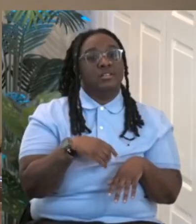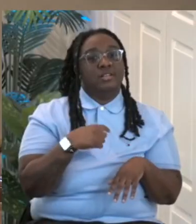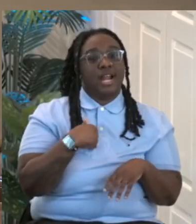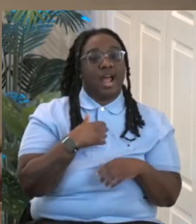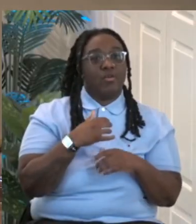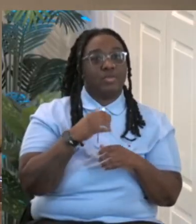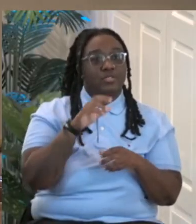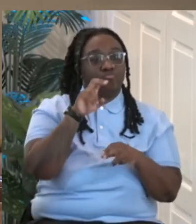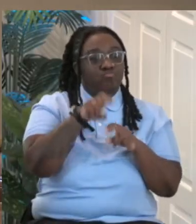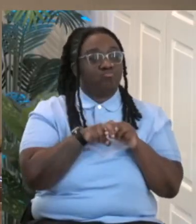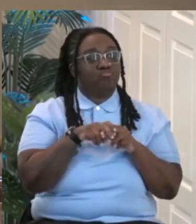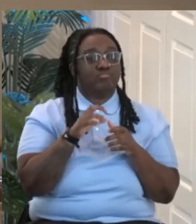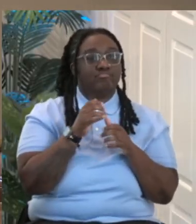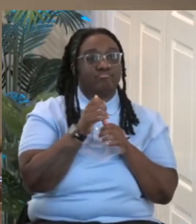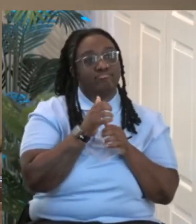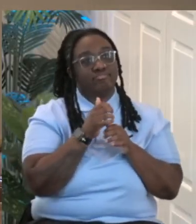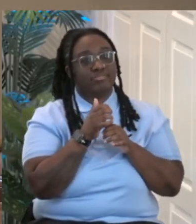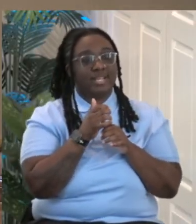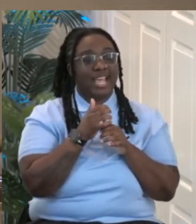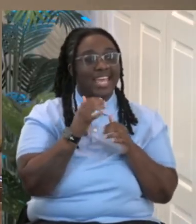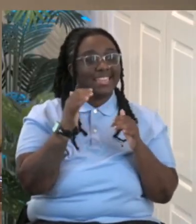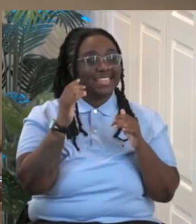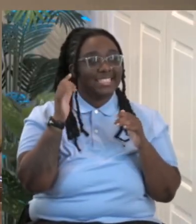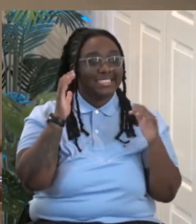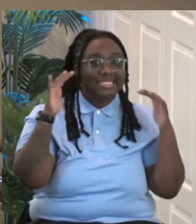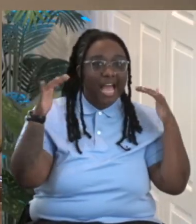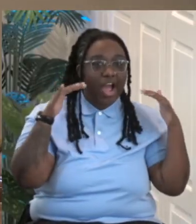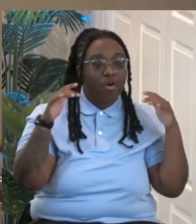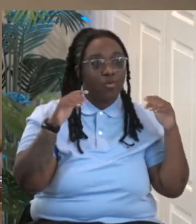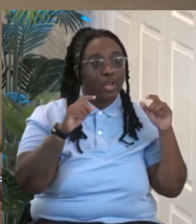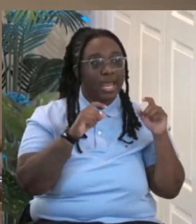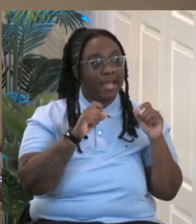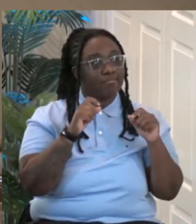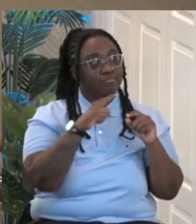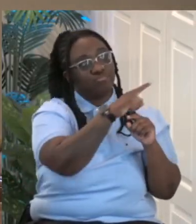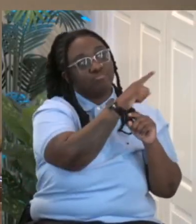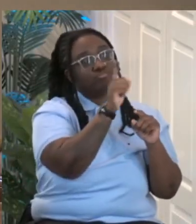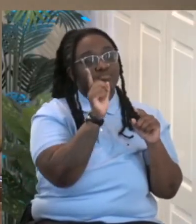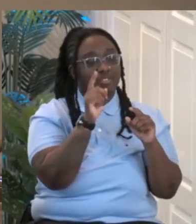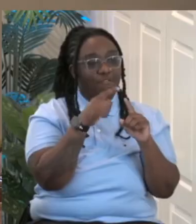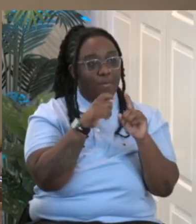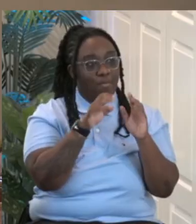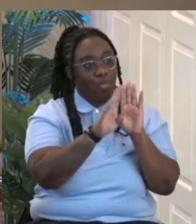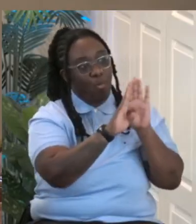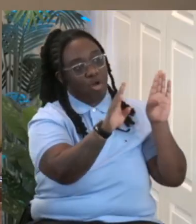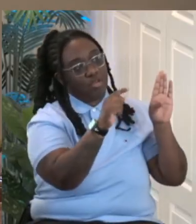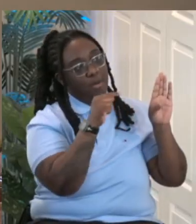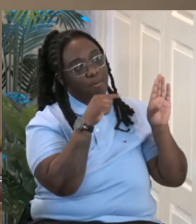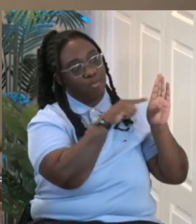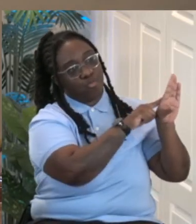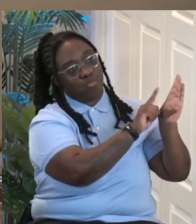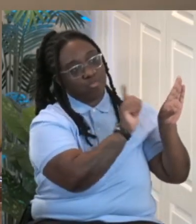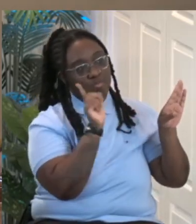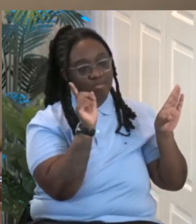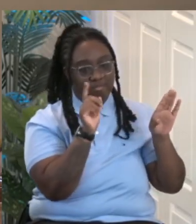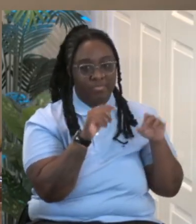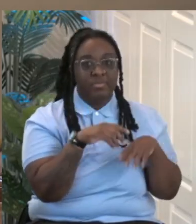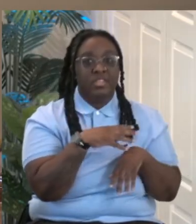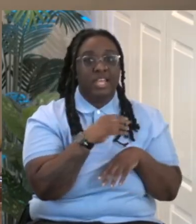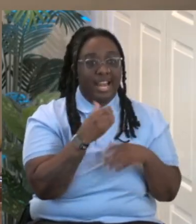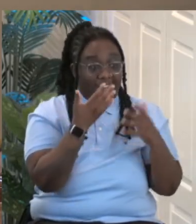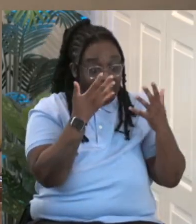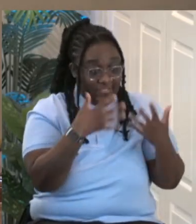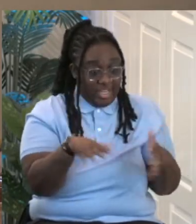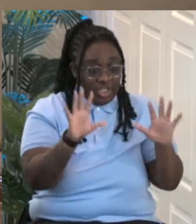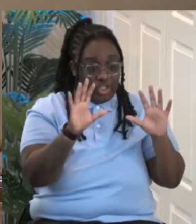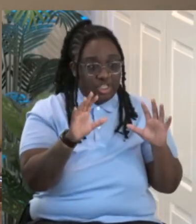bounce off the walls. And I was doing that. Well, I finished one time. I was putting up my saxophone, putting it into the case.